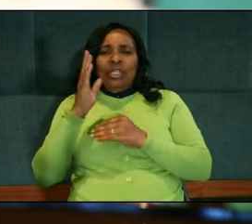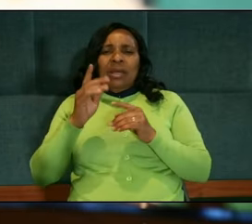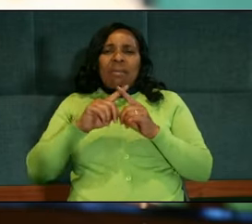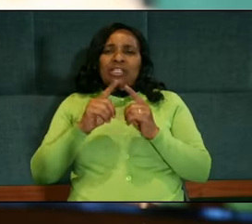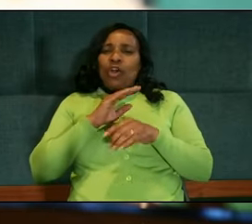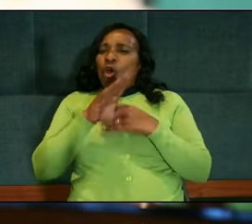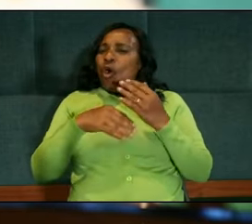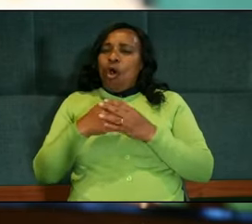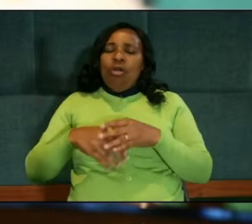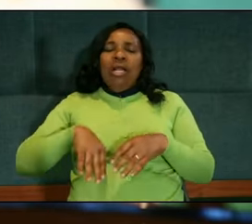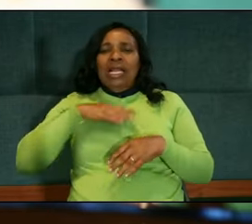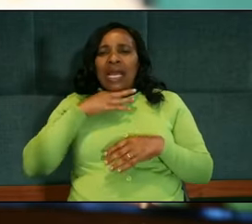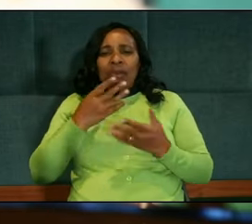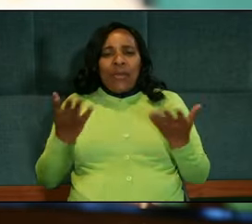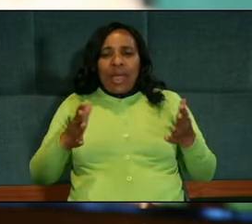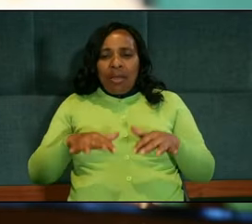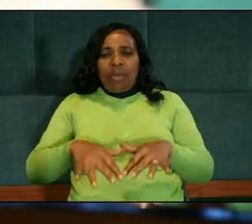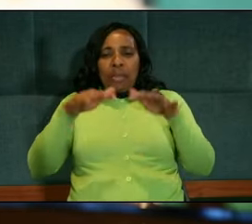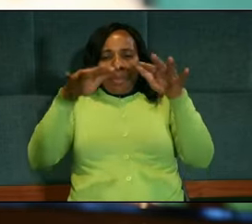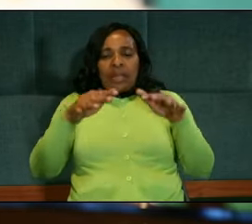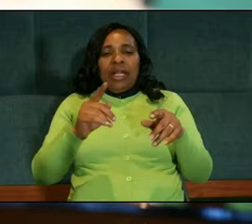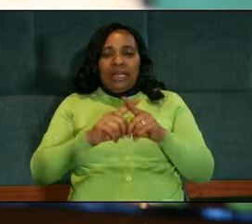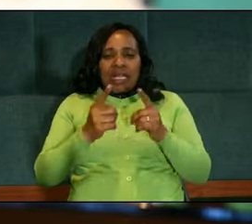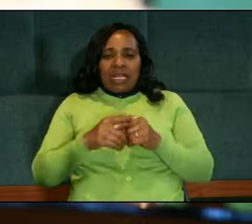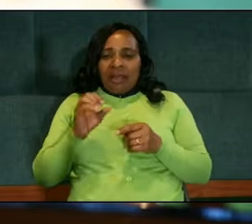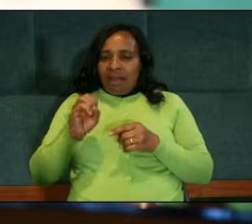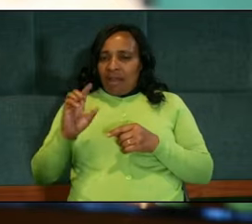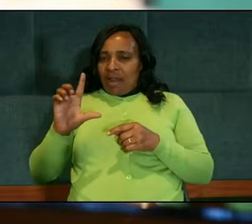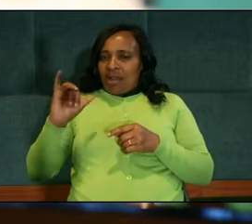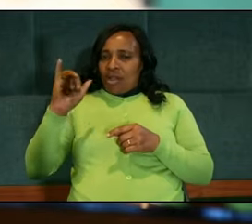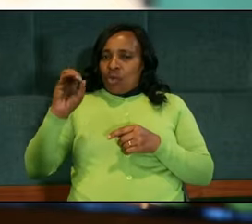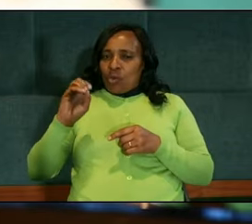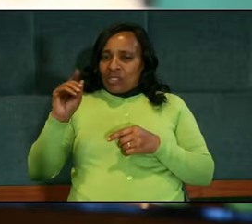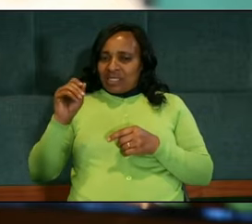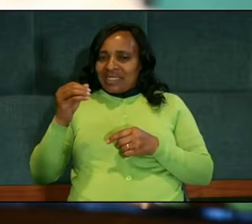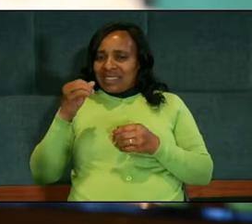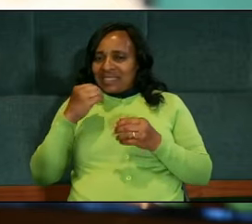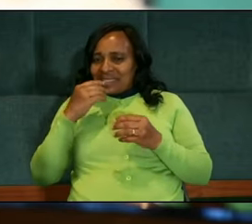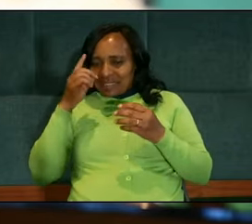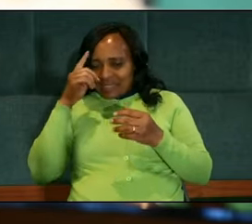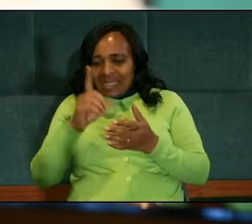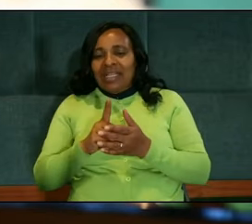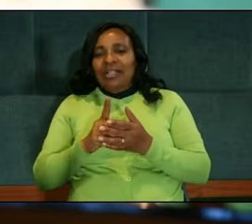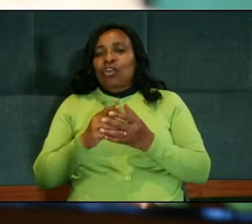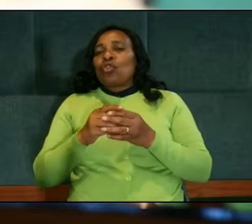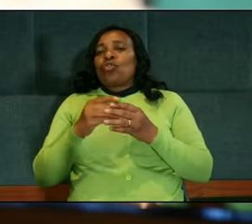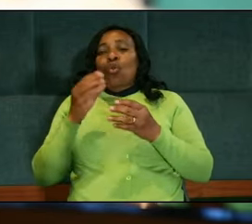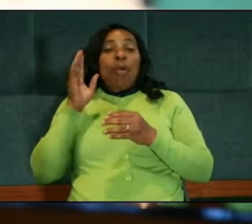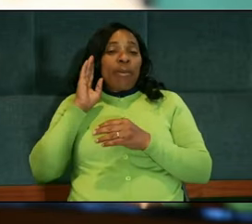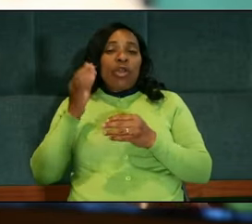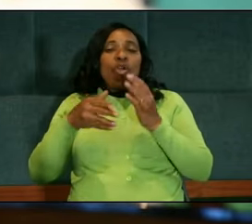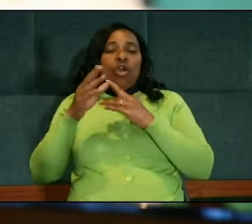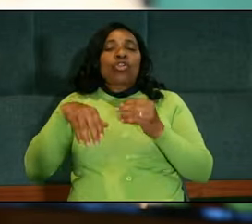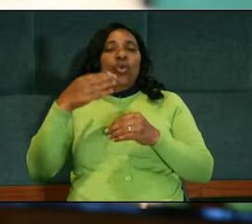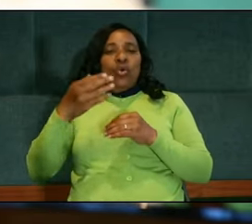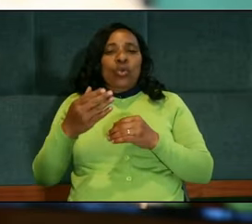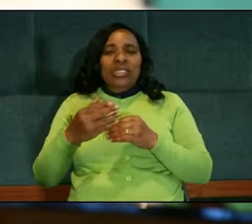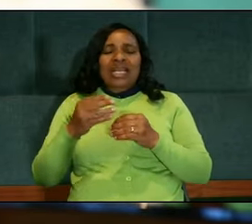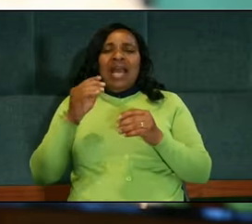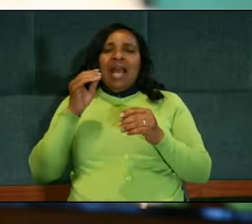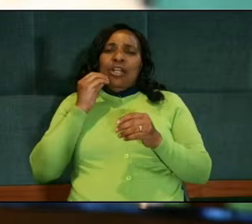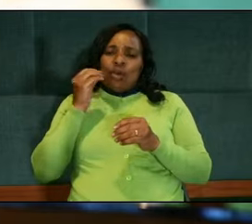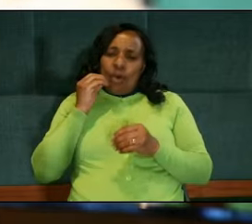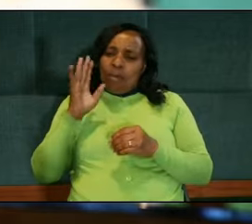all died in the flood. Elliot decided to obey God always. At home, Elliot told Mother about